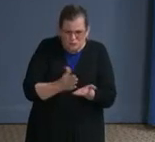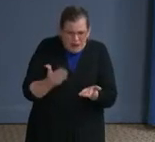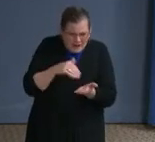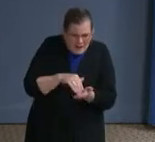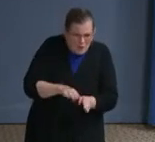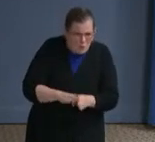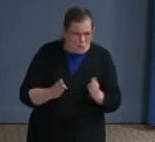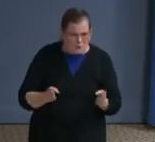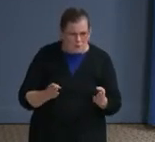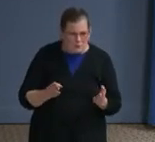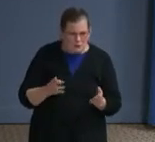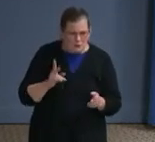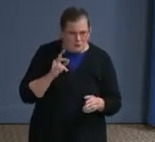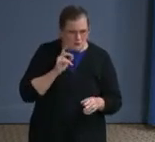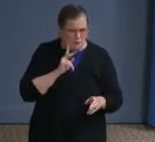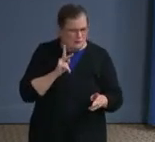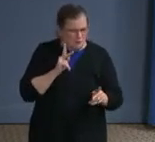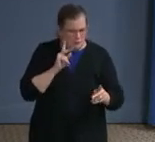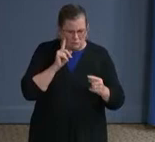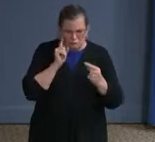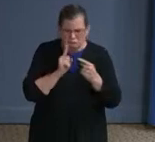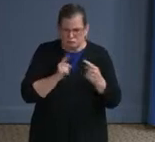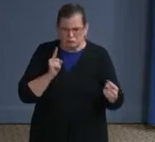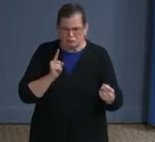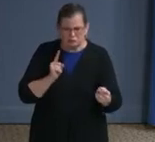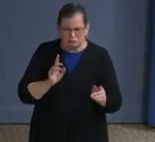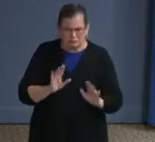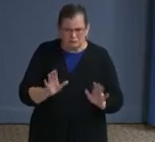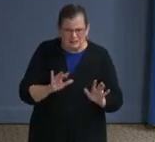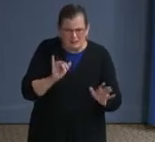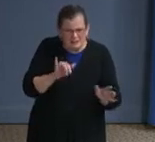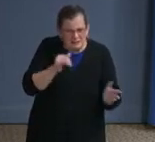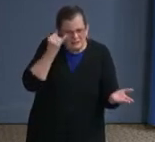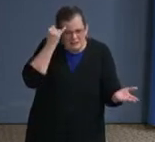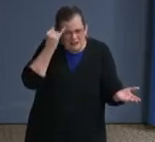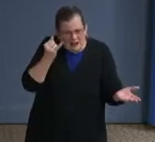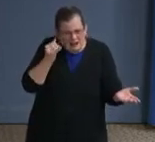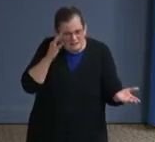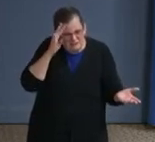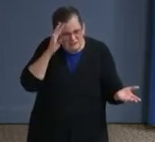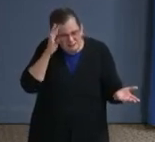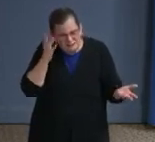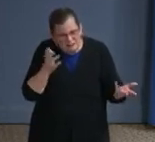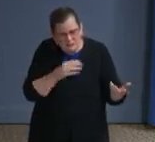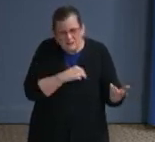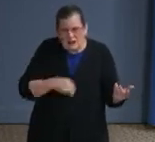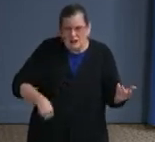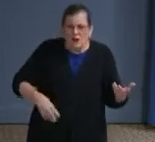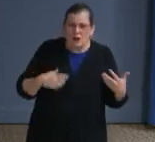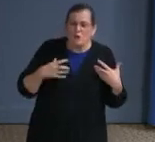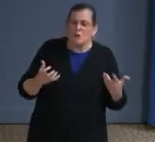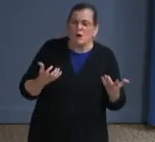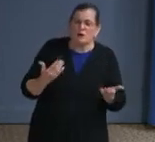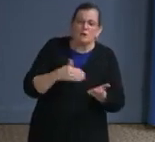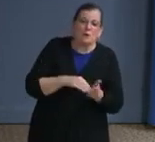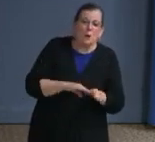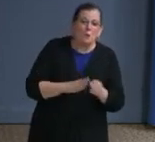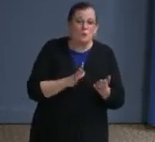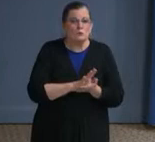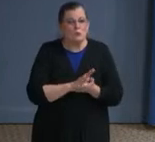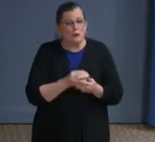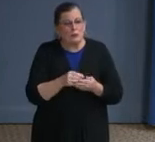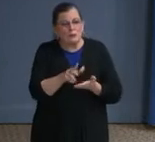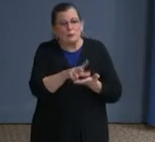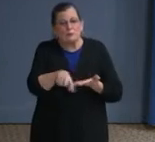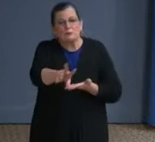say the mayor proposes to open schools, and this is hypothetical, I have to emphasize this, that she proposes to open schools 3 weeks from now. And then